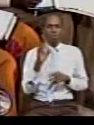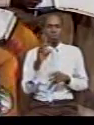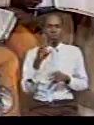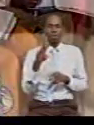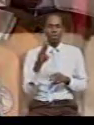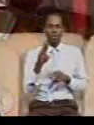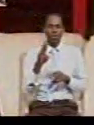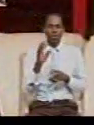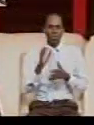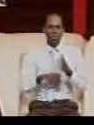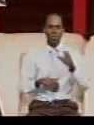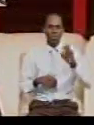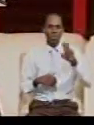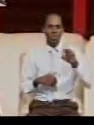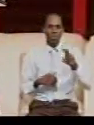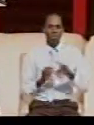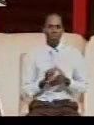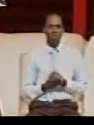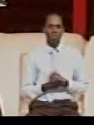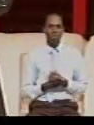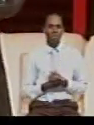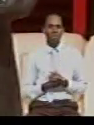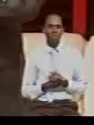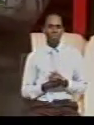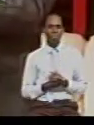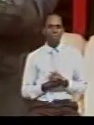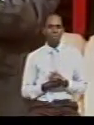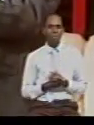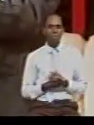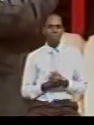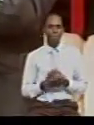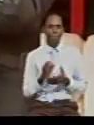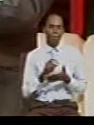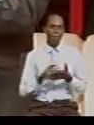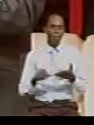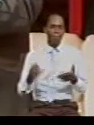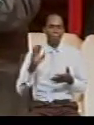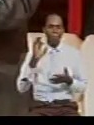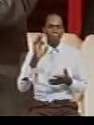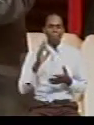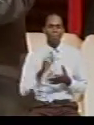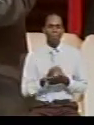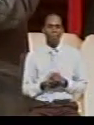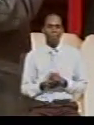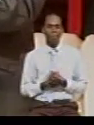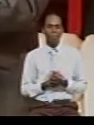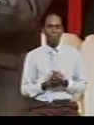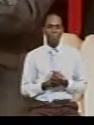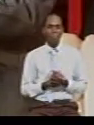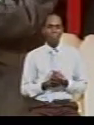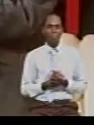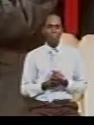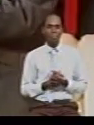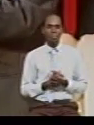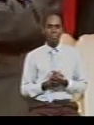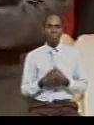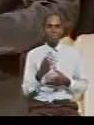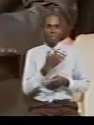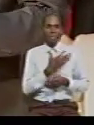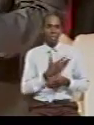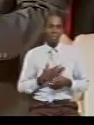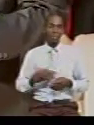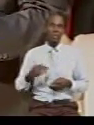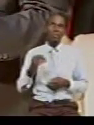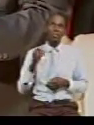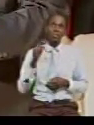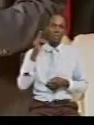Second Corinthians chapter 12. Reading from verse 9. And he said